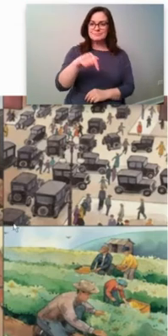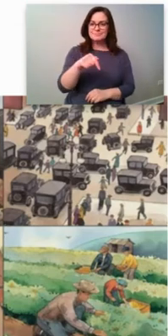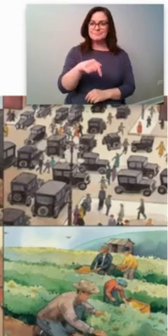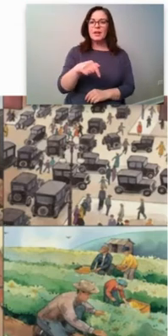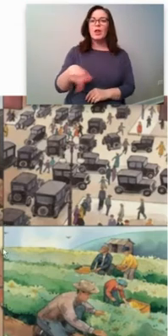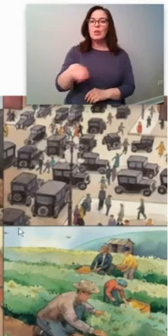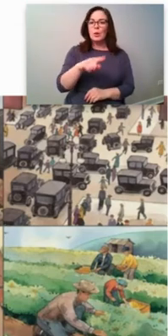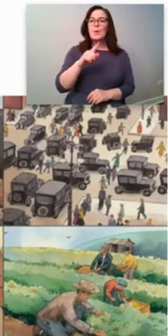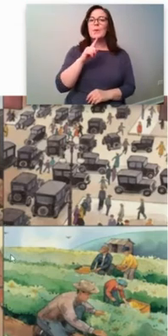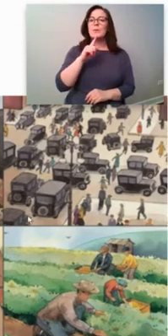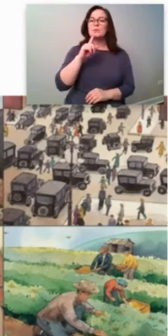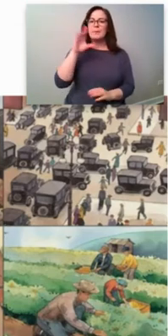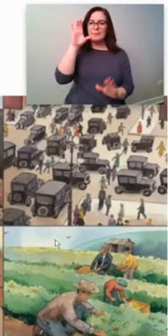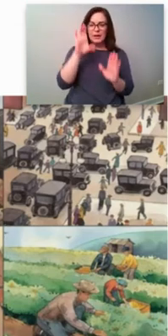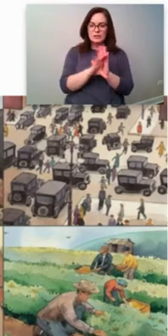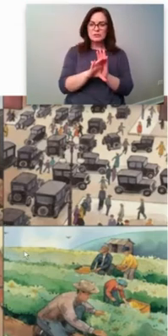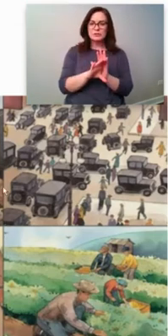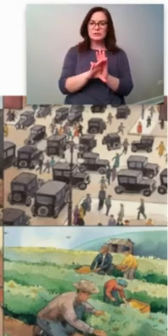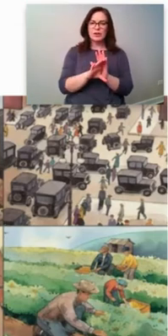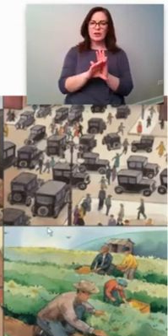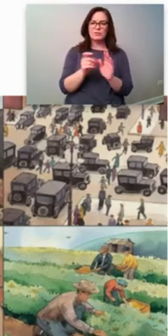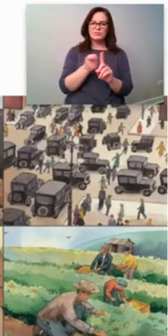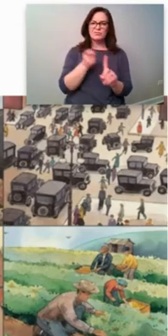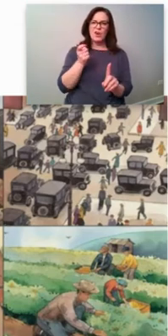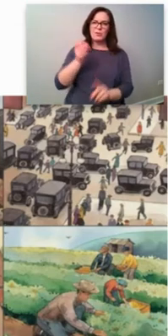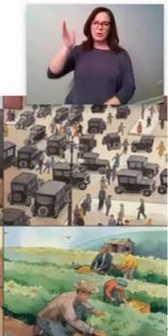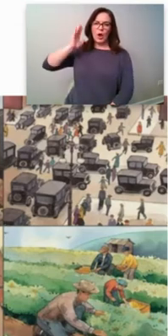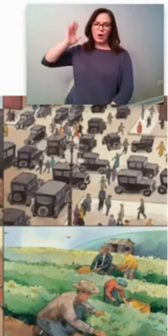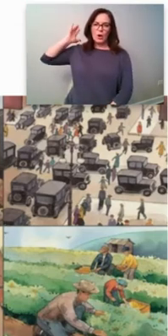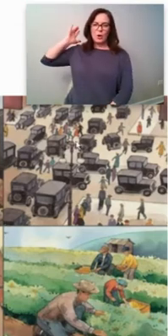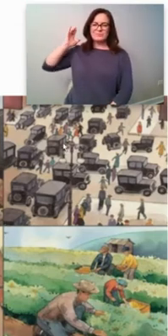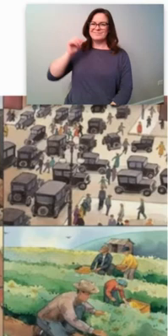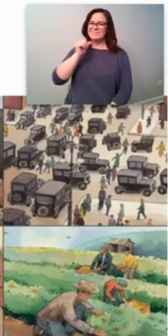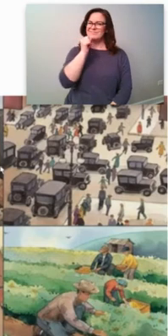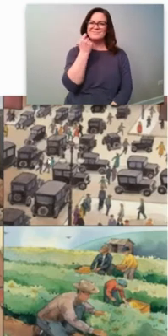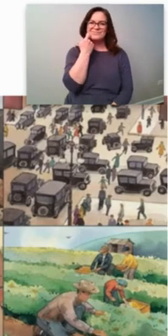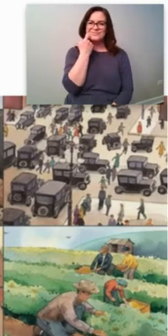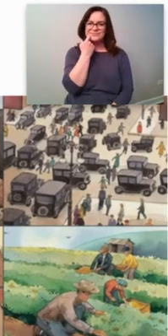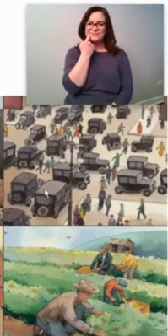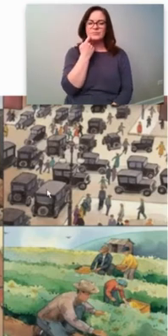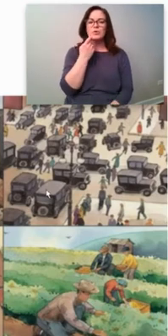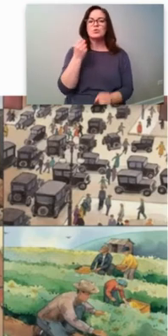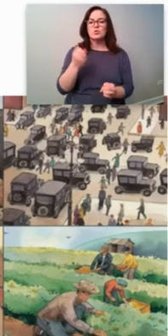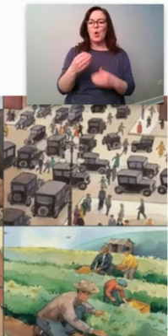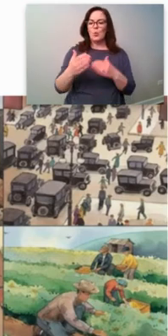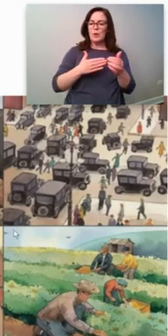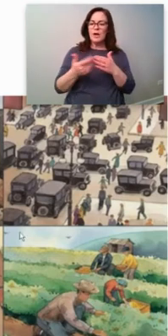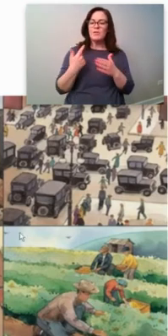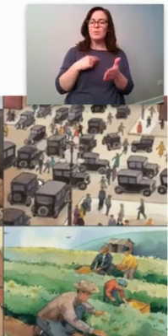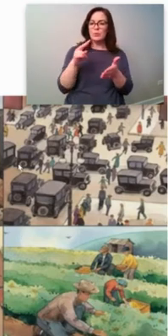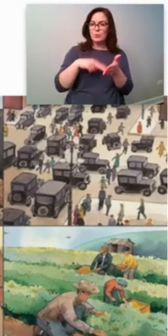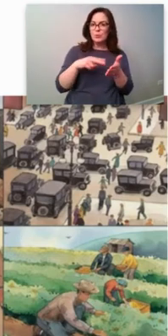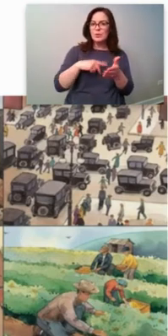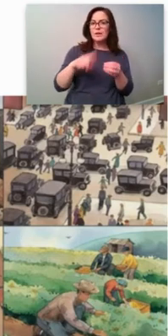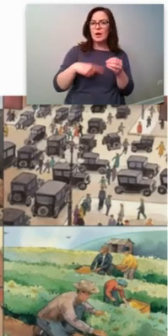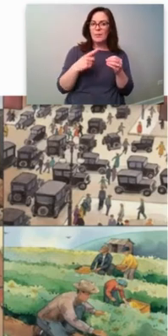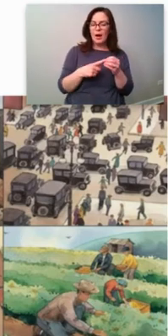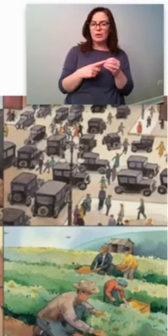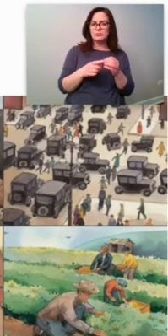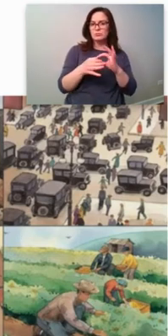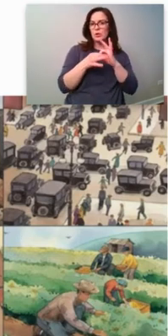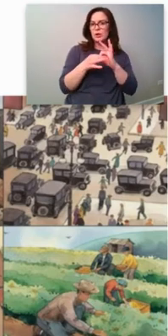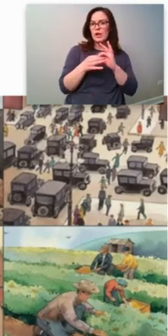long ago. They do not look like recent pictures. So whatever we're going to be reading about has something to do with things from our